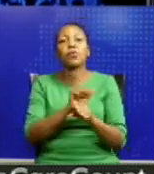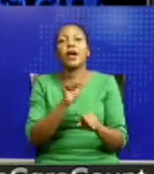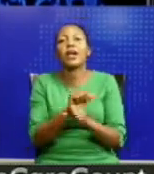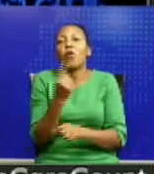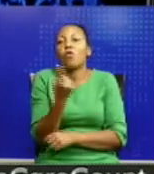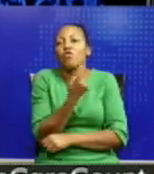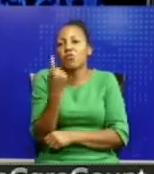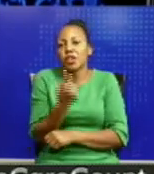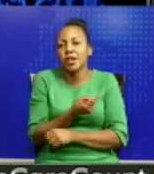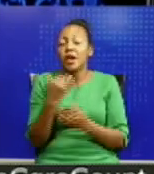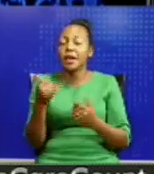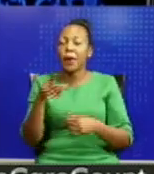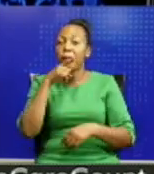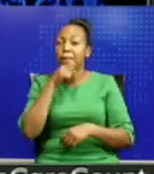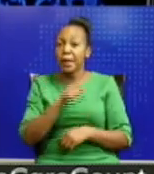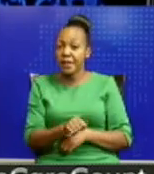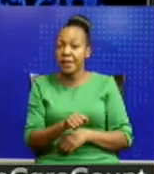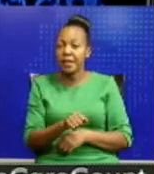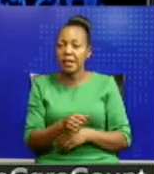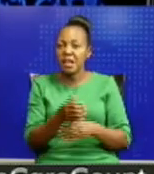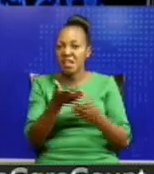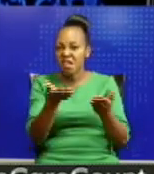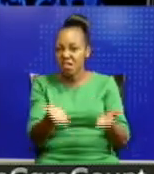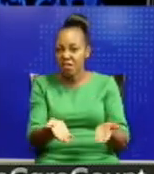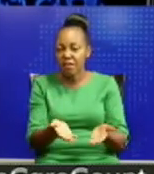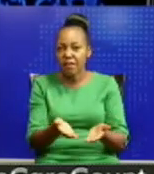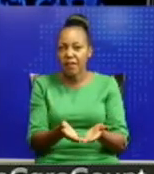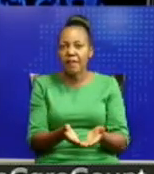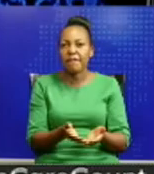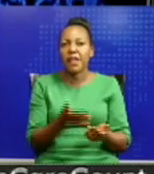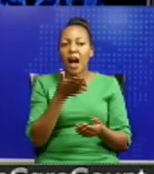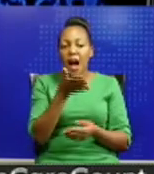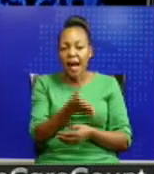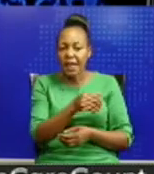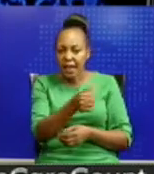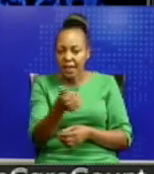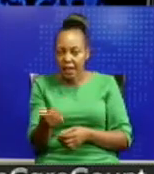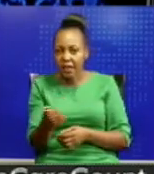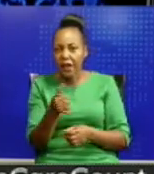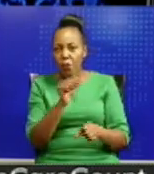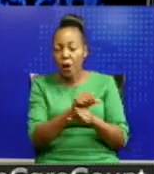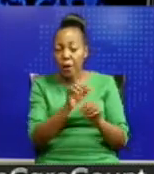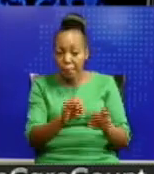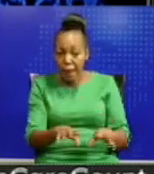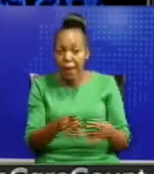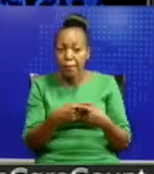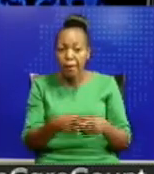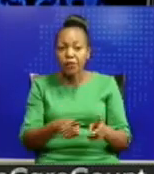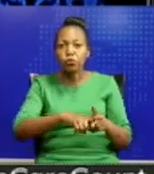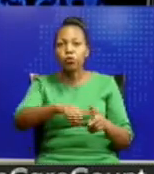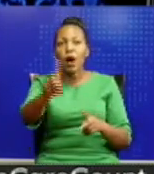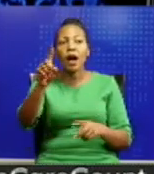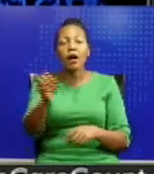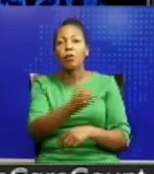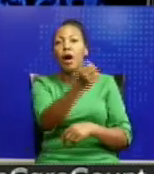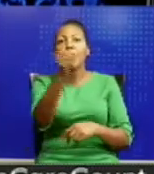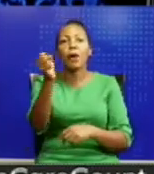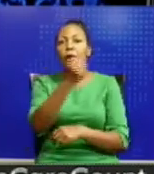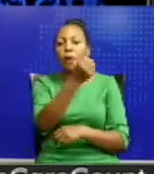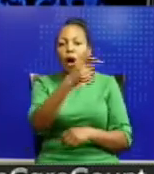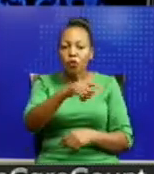that, we found that men who didn't even have formal employment would leave home to go and sit in